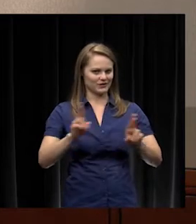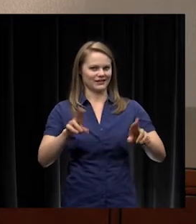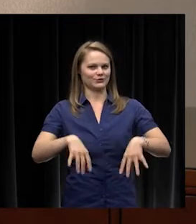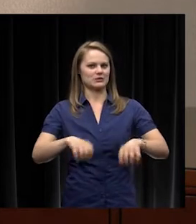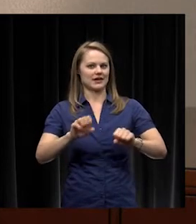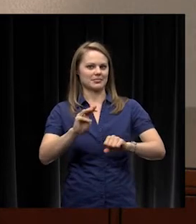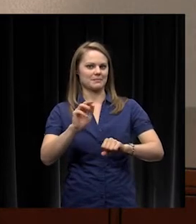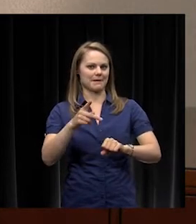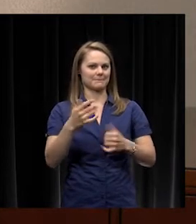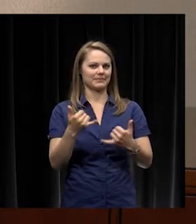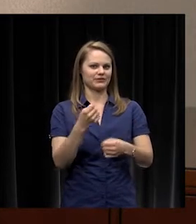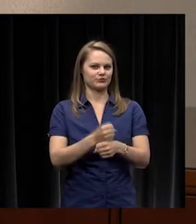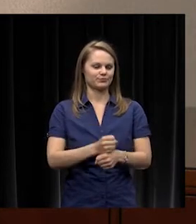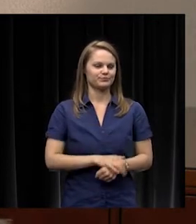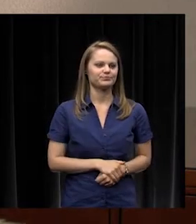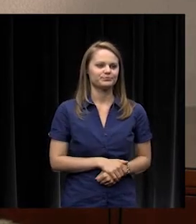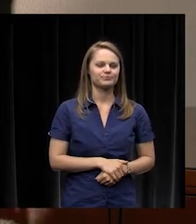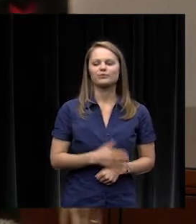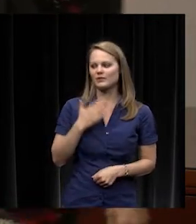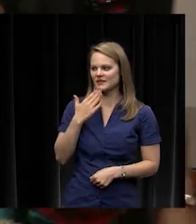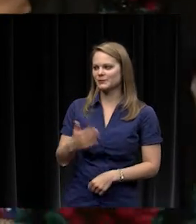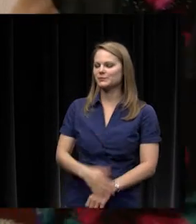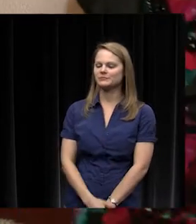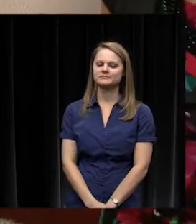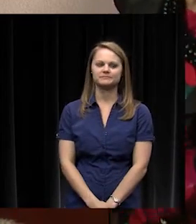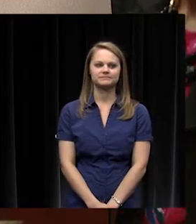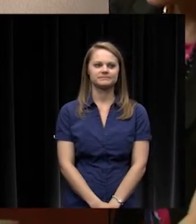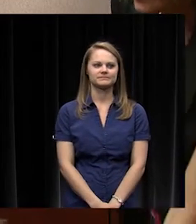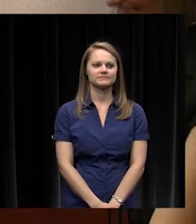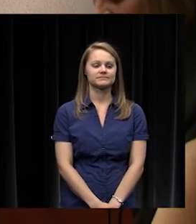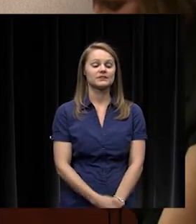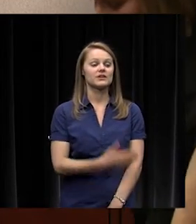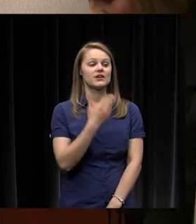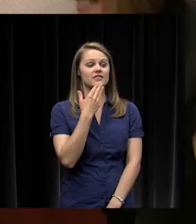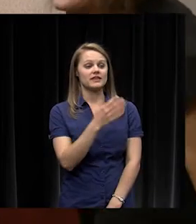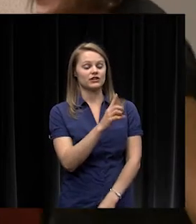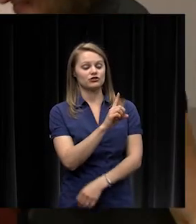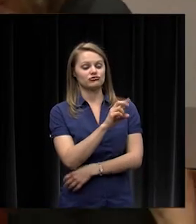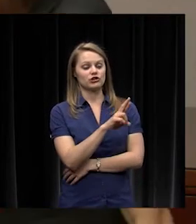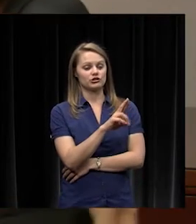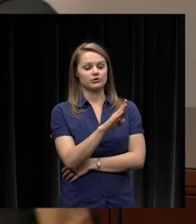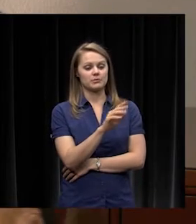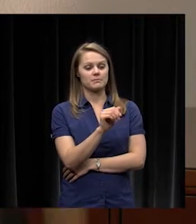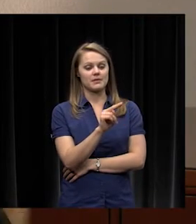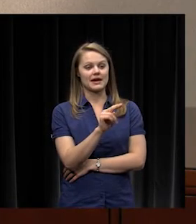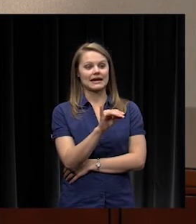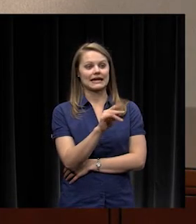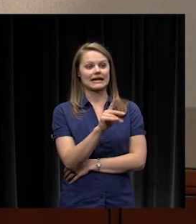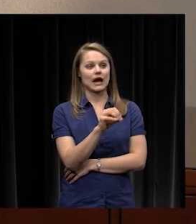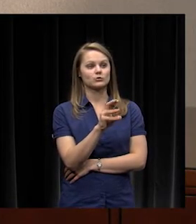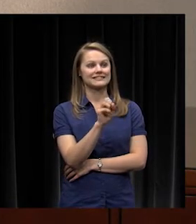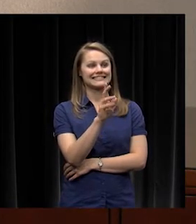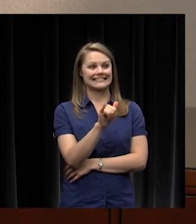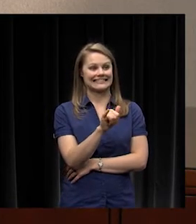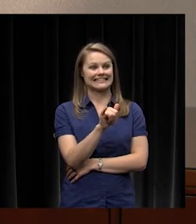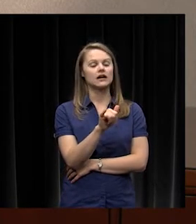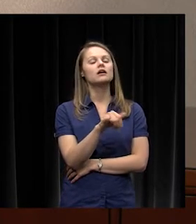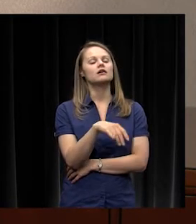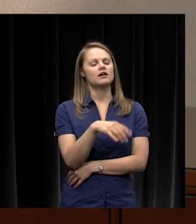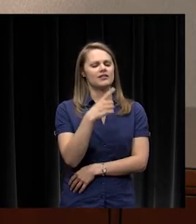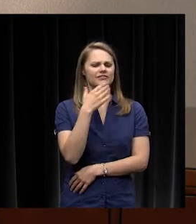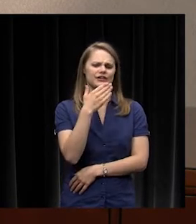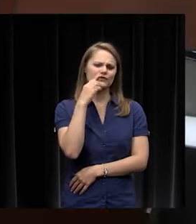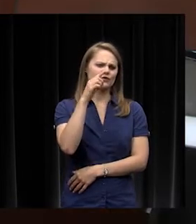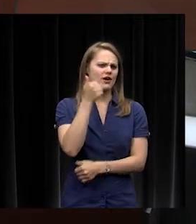Great. Thank you. Yeah. Very good. Well, thank you, Dr. Benikowski and Dr. Dane. And thank you, everybody else that has helped to get this going.